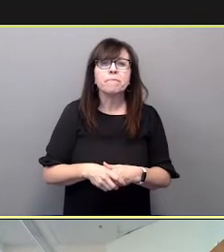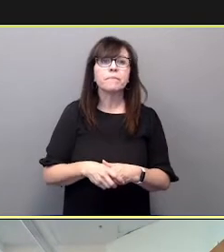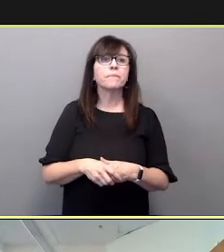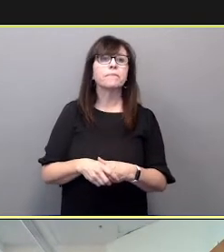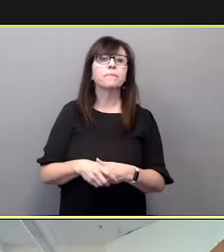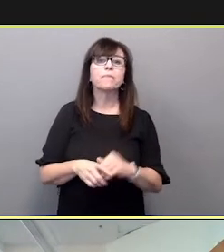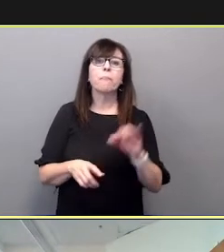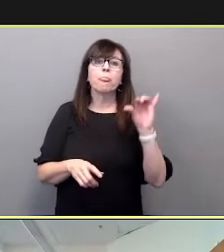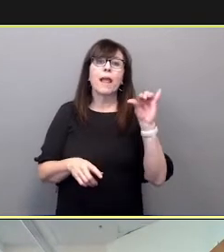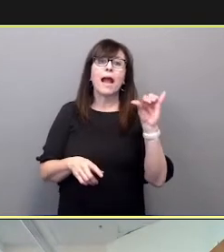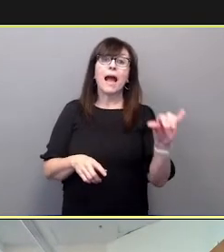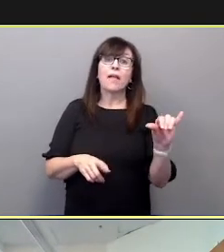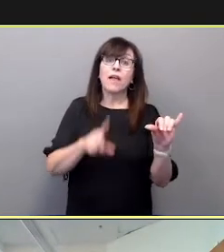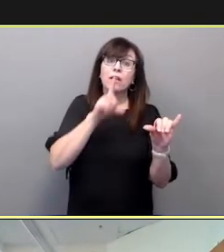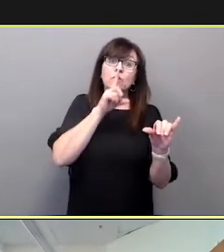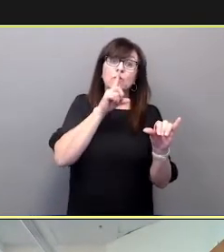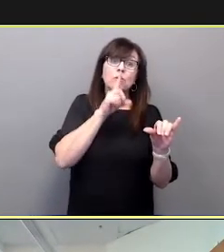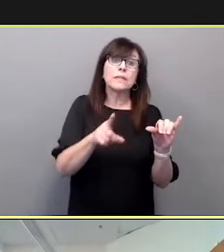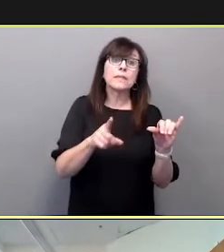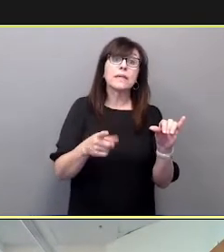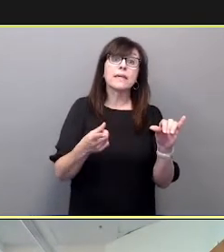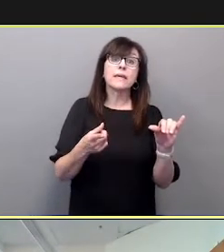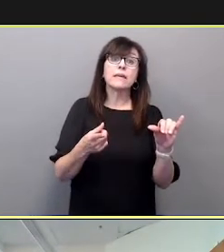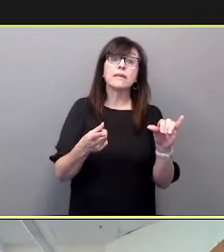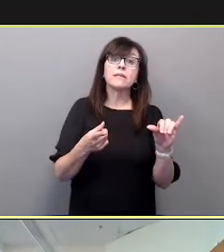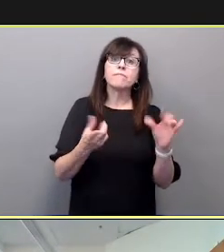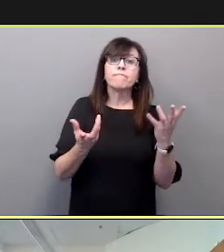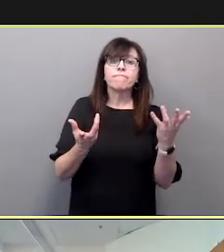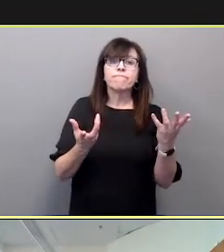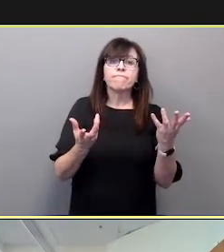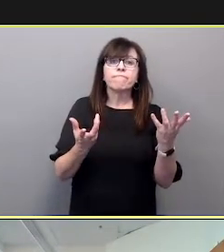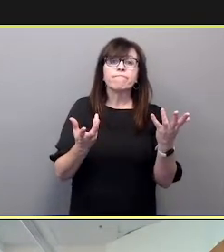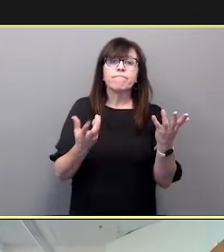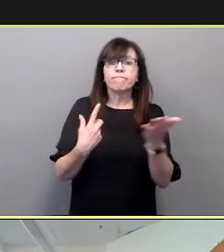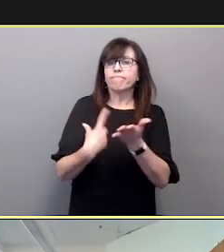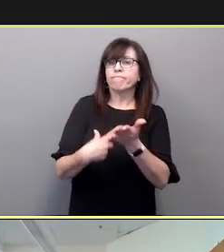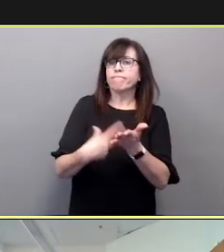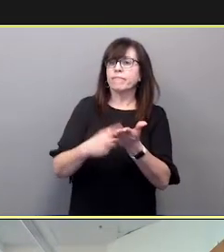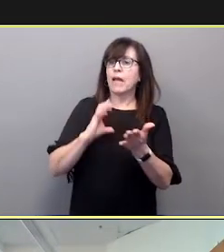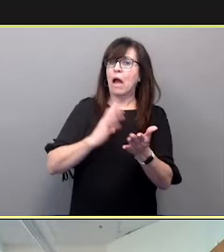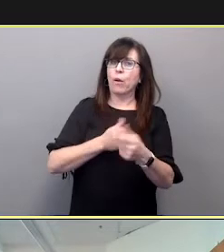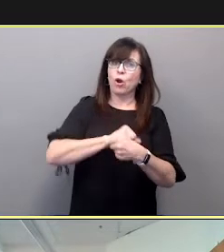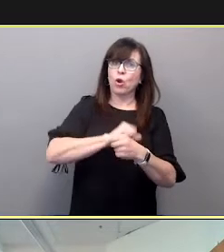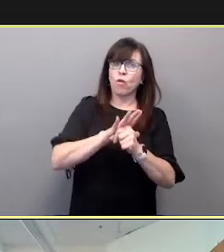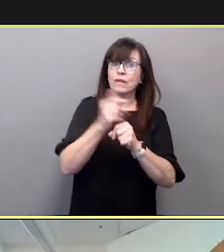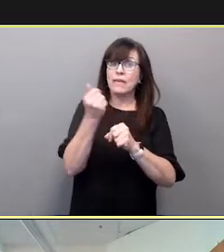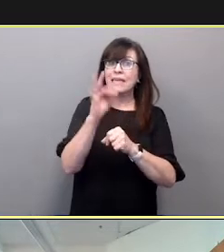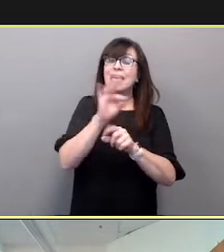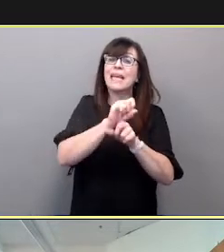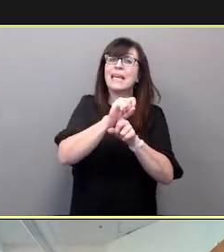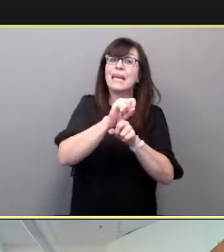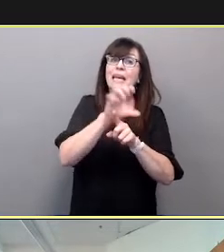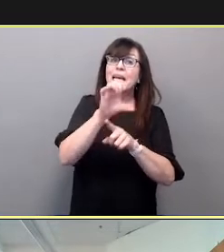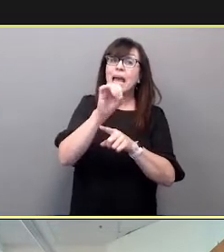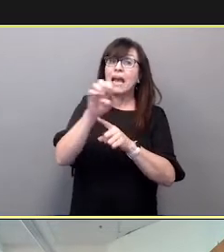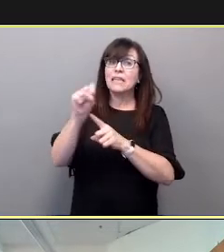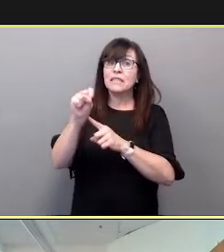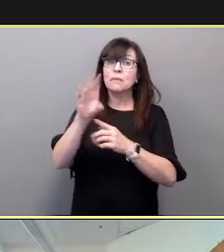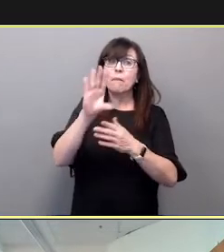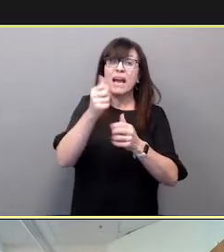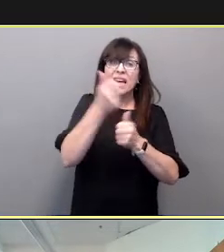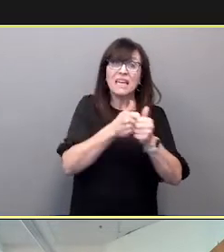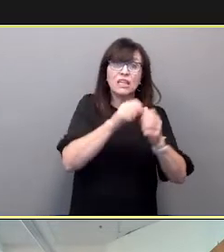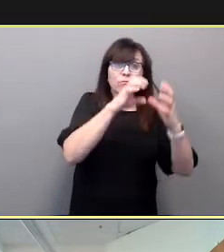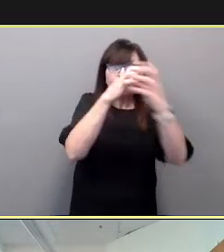So this slide is really talking about our COVID-19 cases just by county.